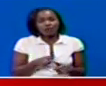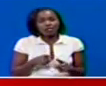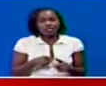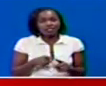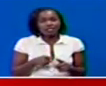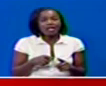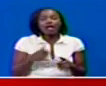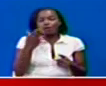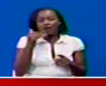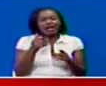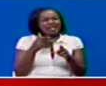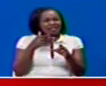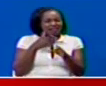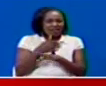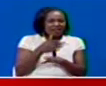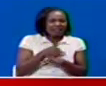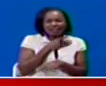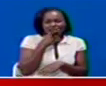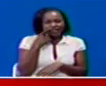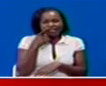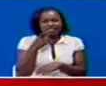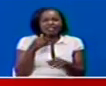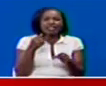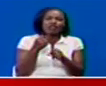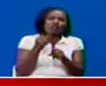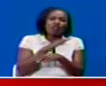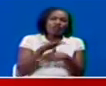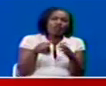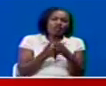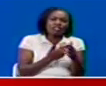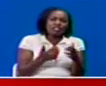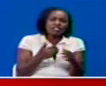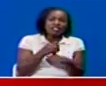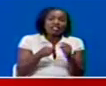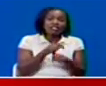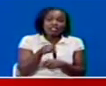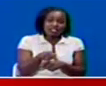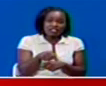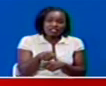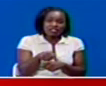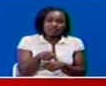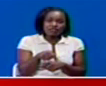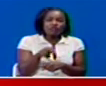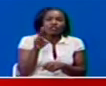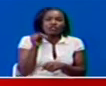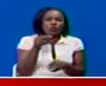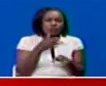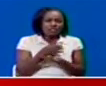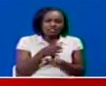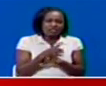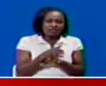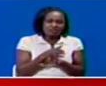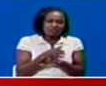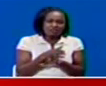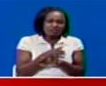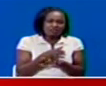them and cheating to them and doing all those things that we know we have been doing. This year, there was no cheating. There was